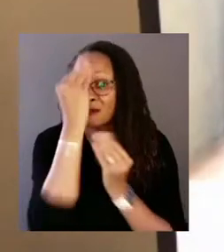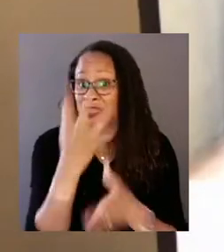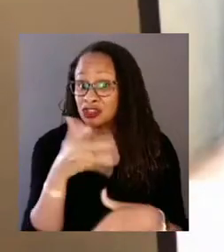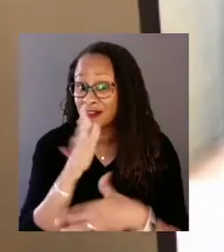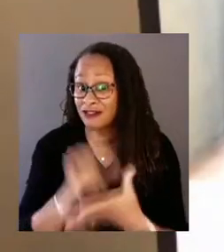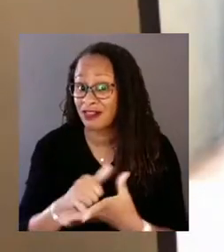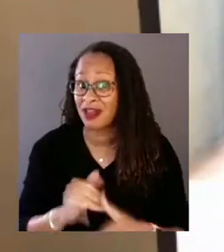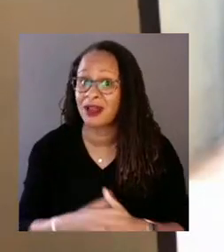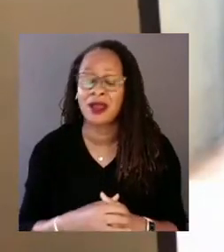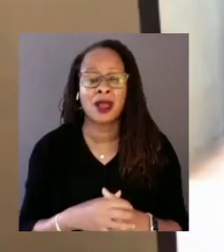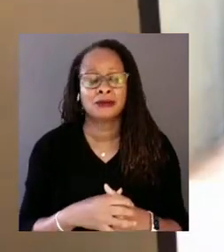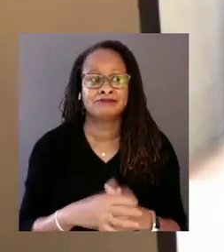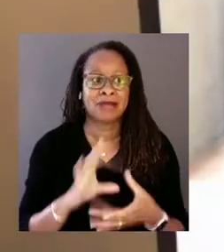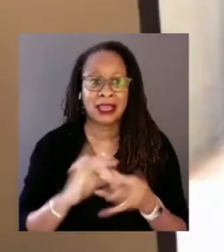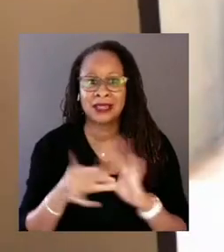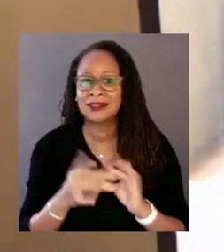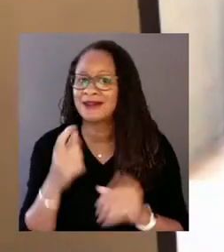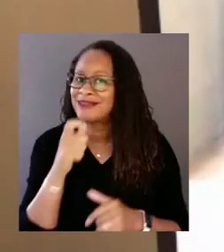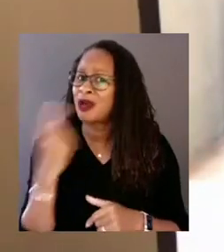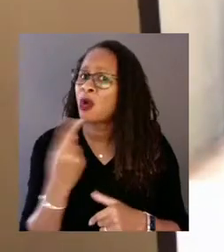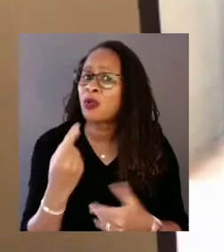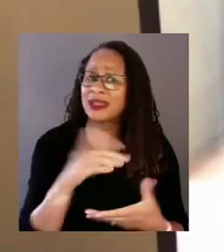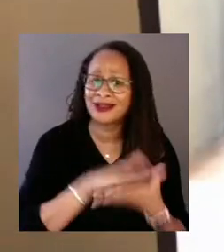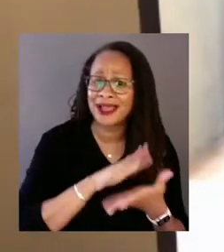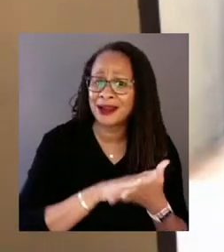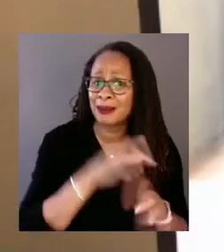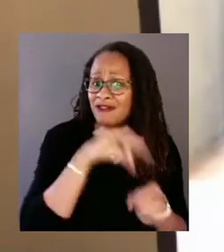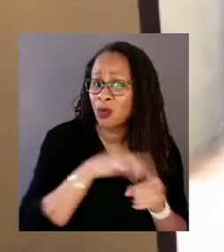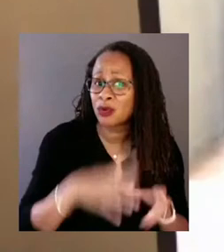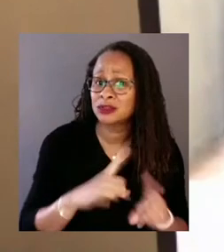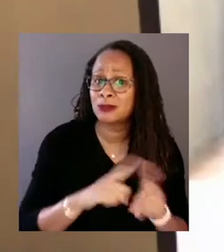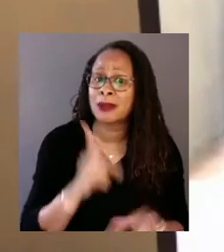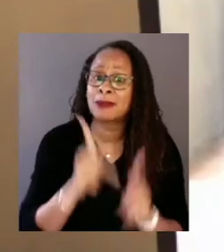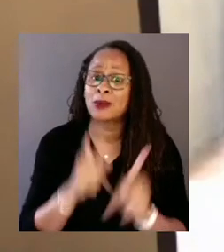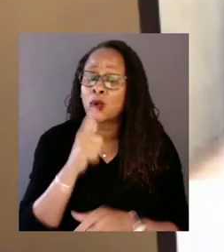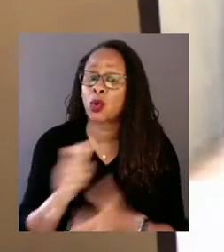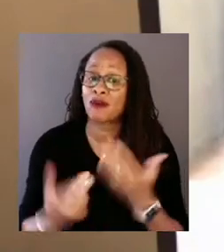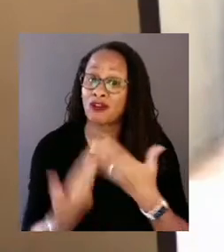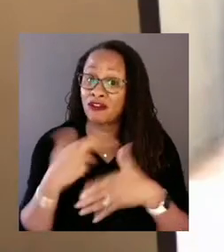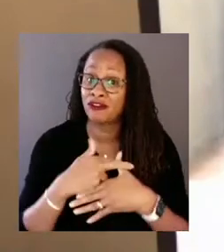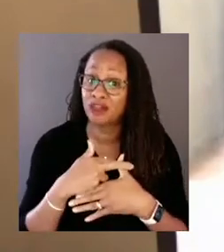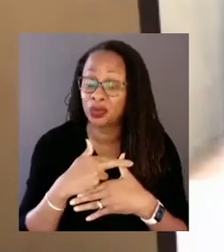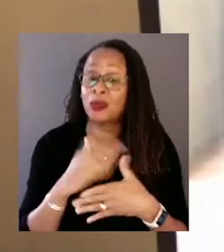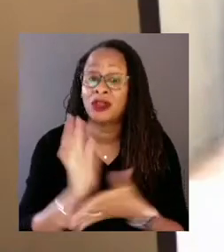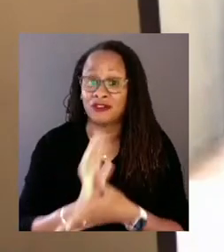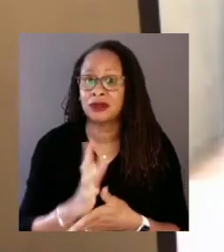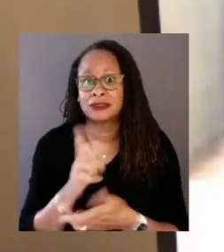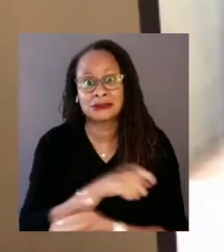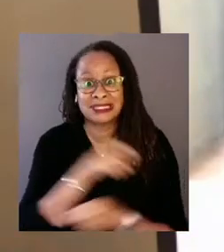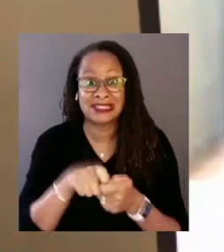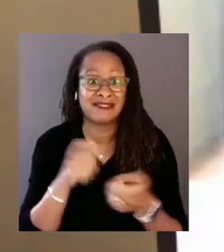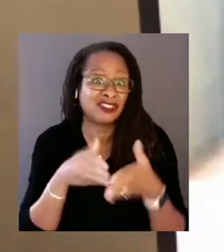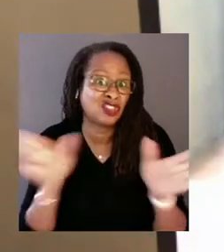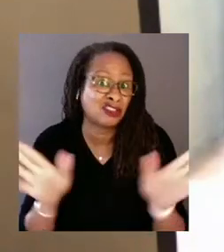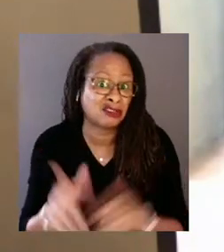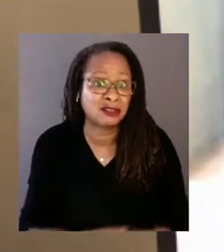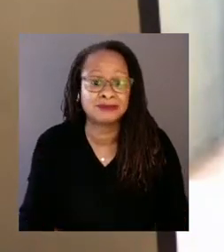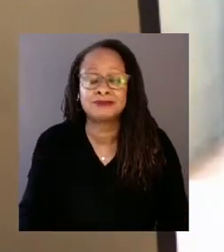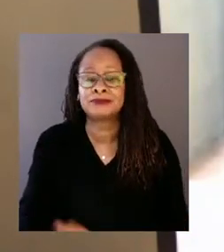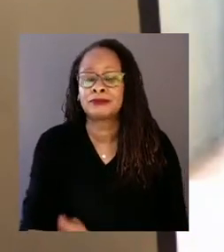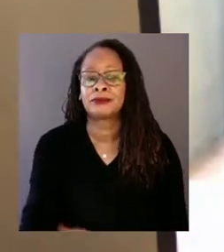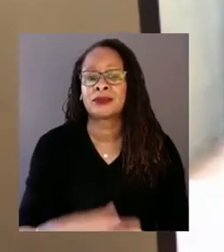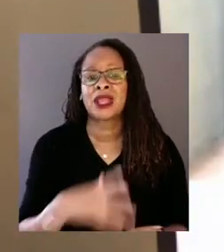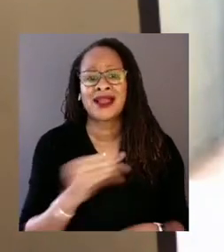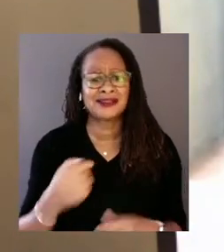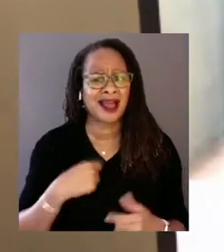know, Academy voters, but also people who were viewing films just in general. And I thought, you know, in